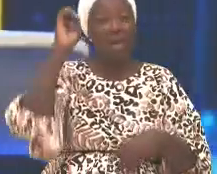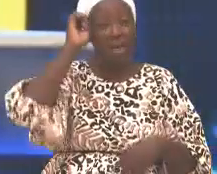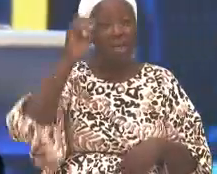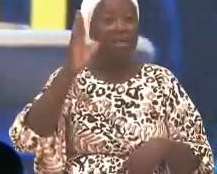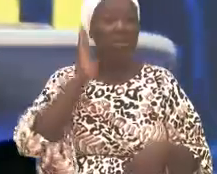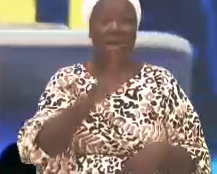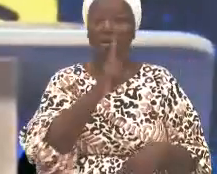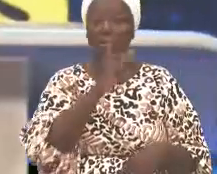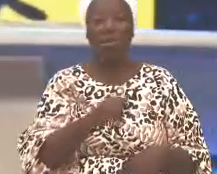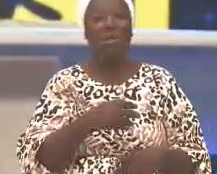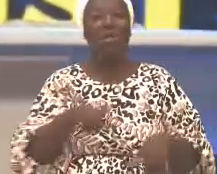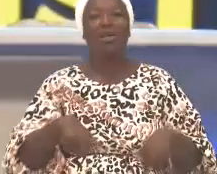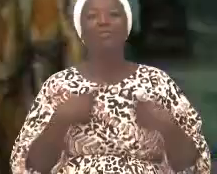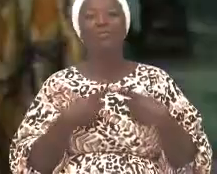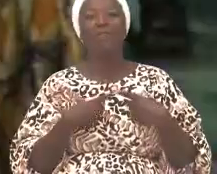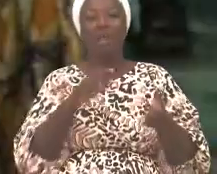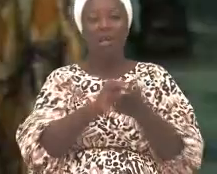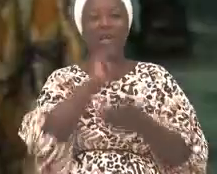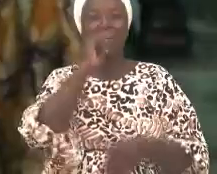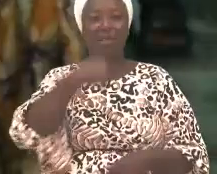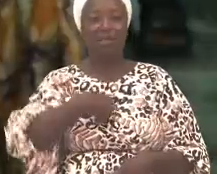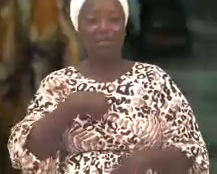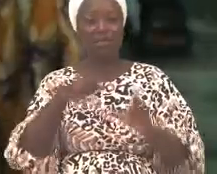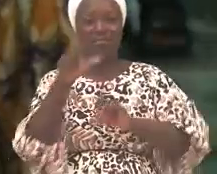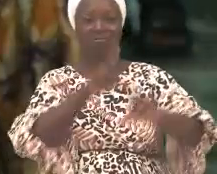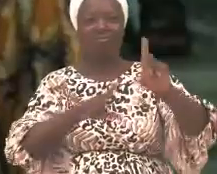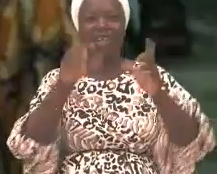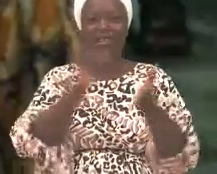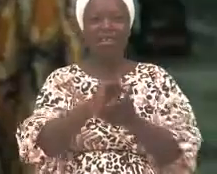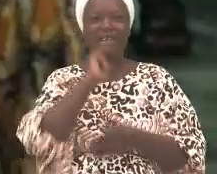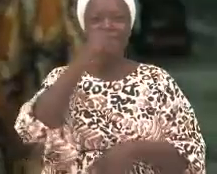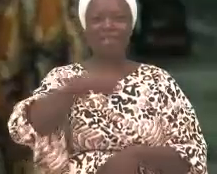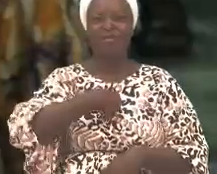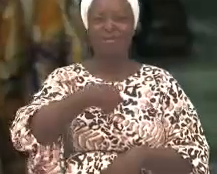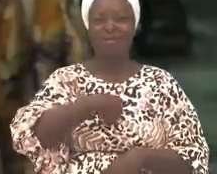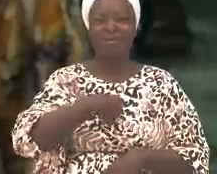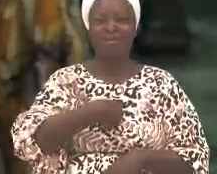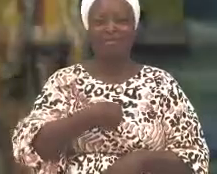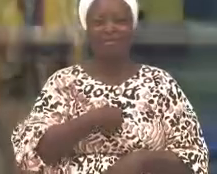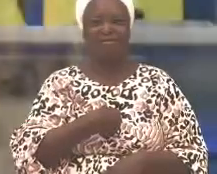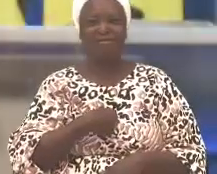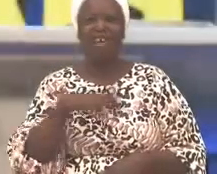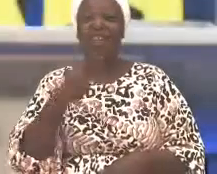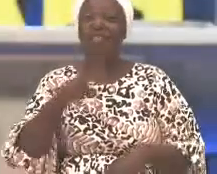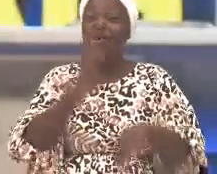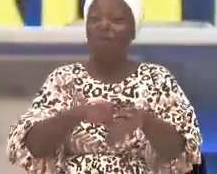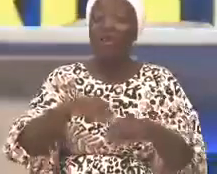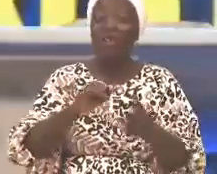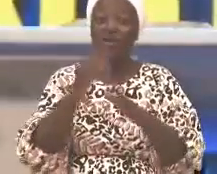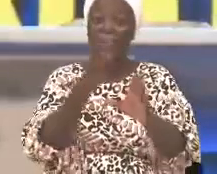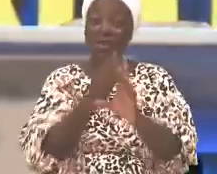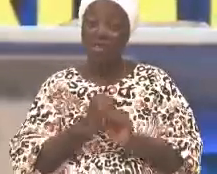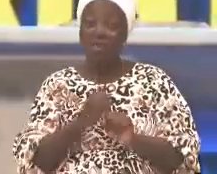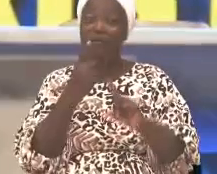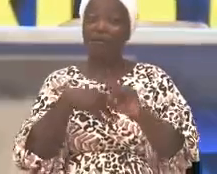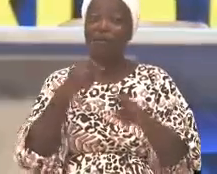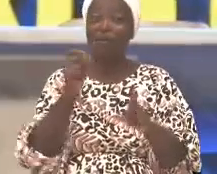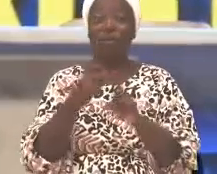live. That's me. I said, that's me. The warning you receive from the word of God,